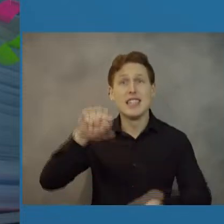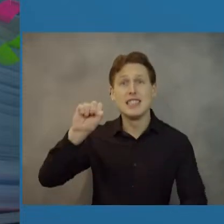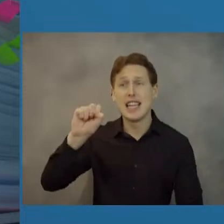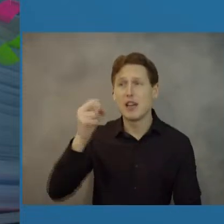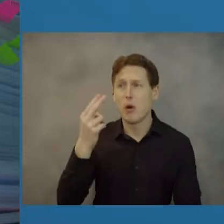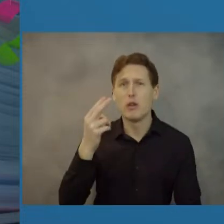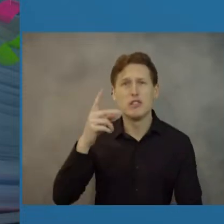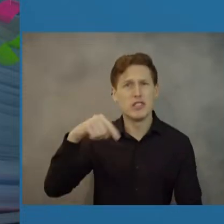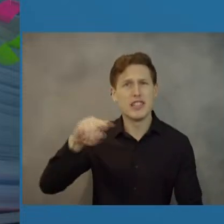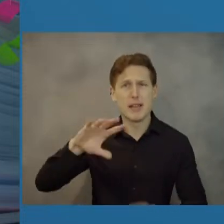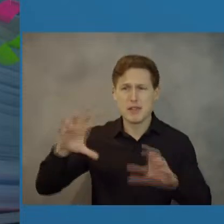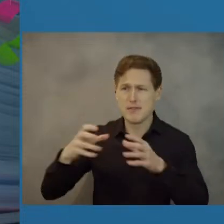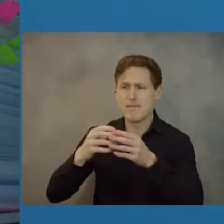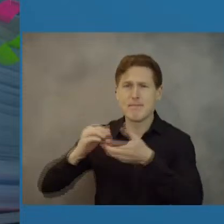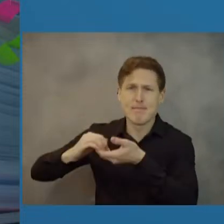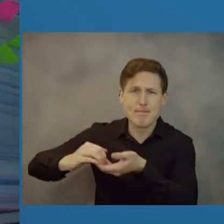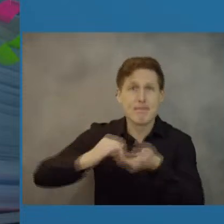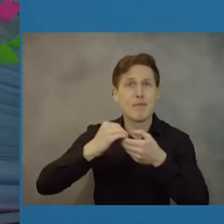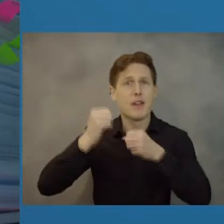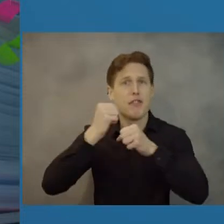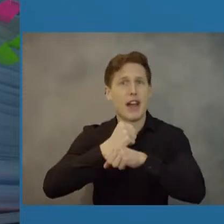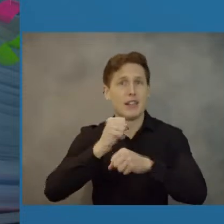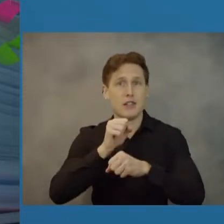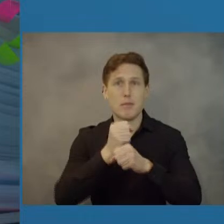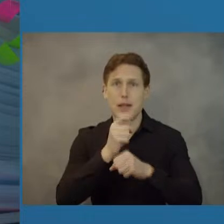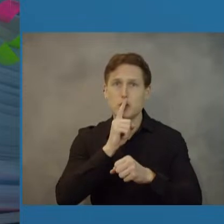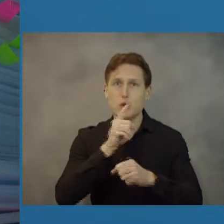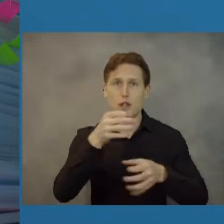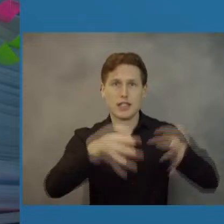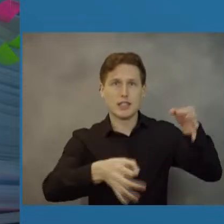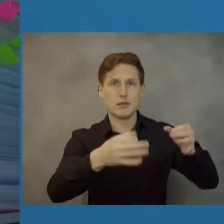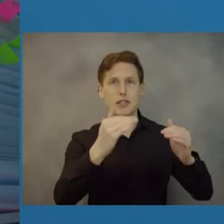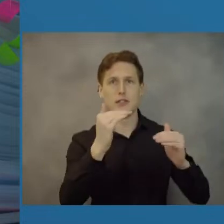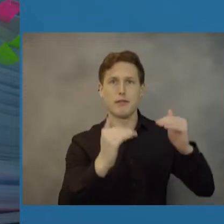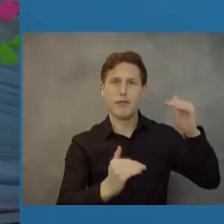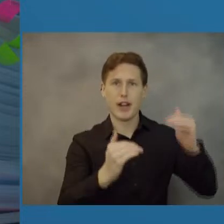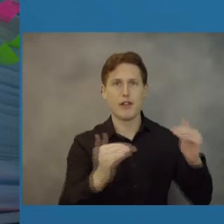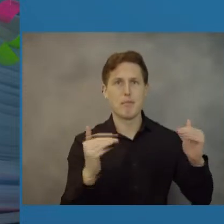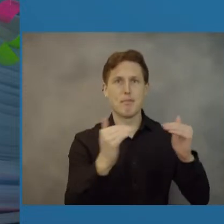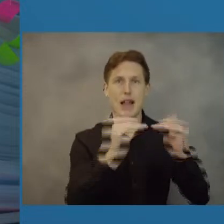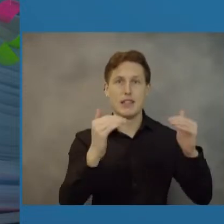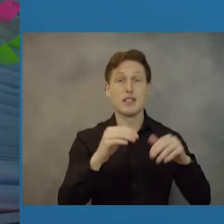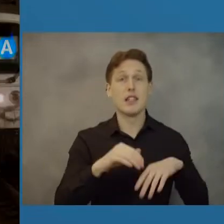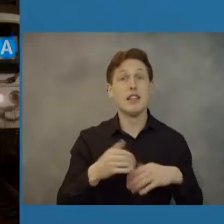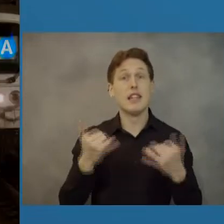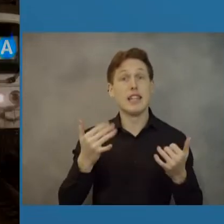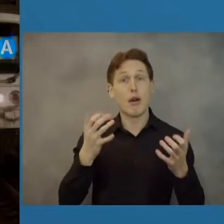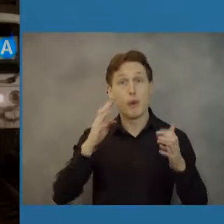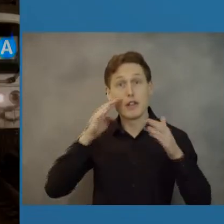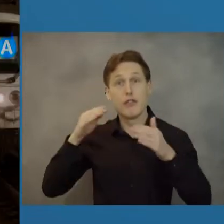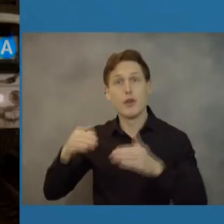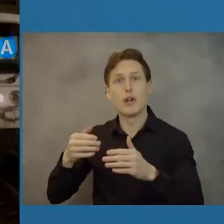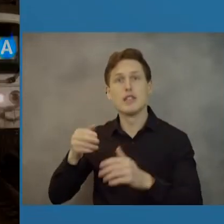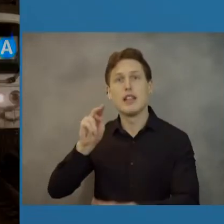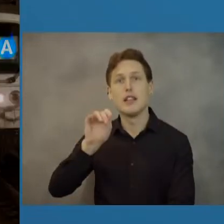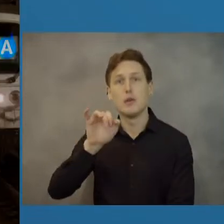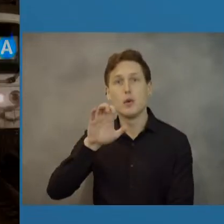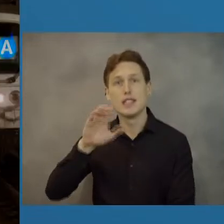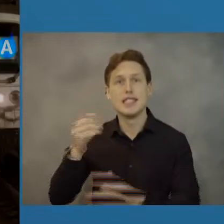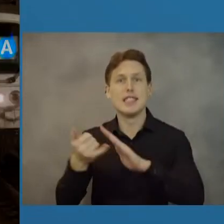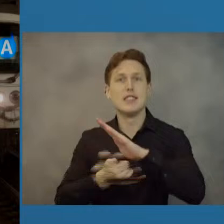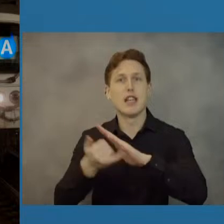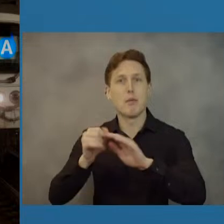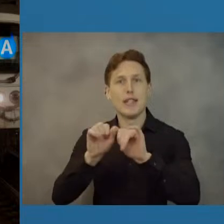balance. Now let me turn to New York City's subway system and what we're doing to keep it safe. Back